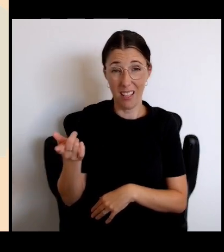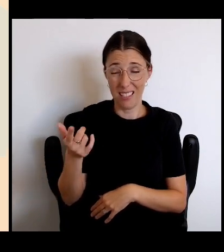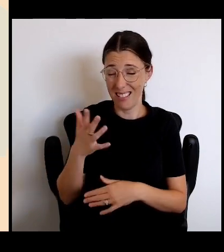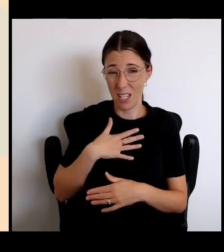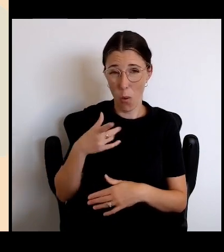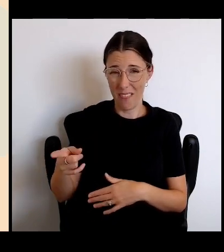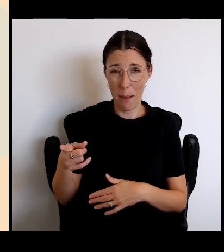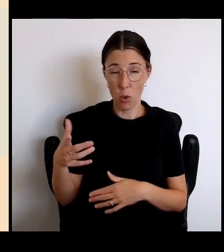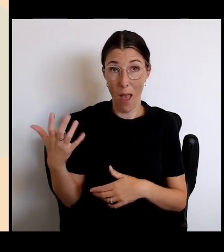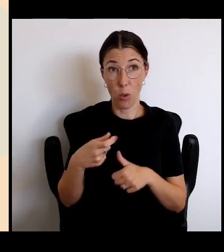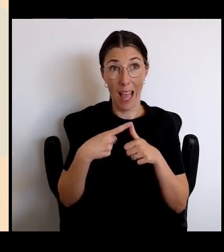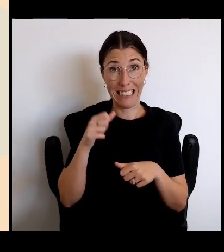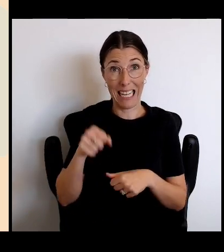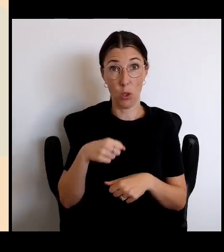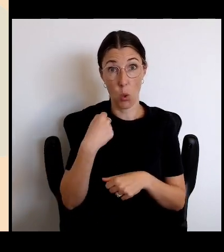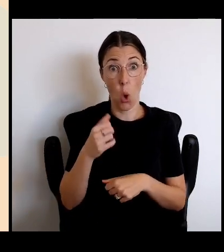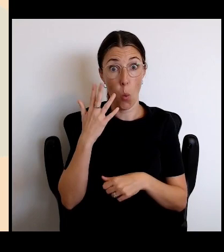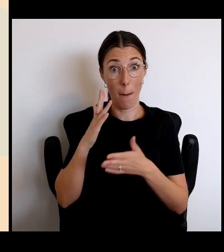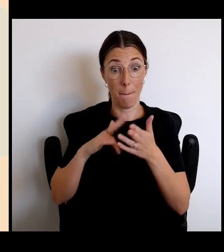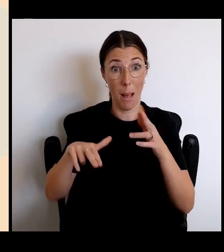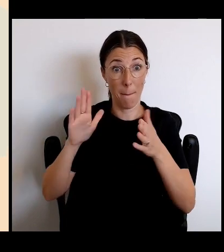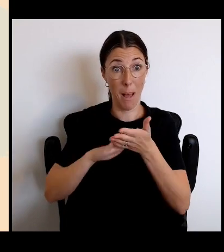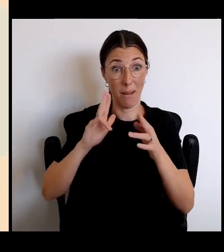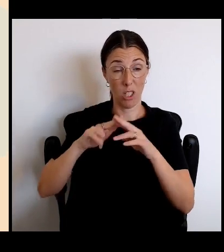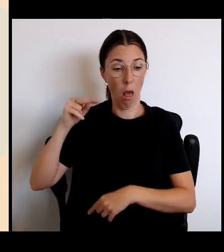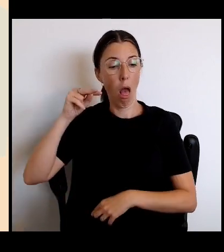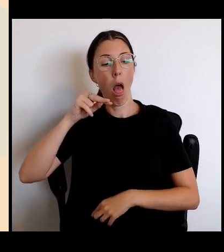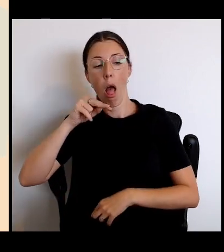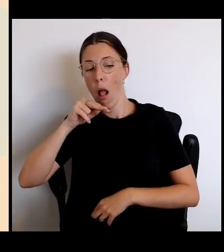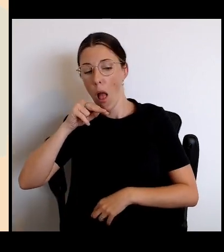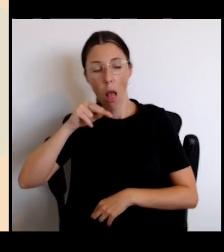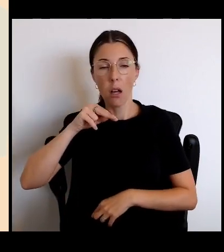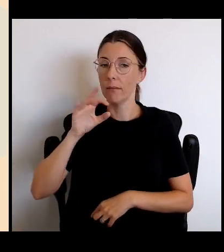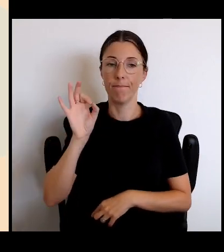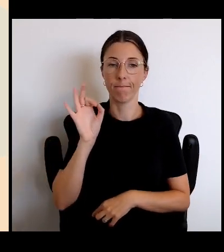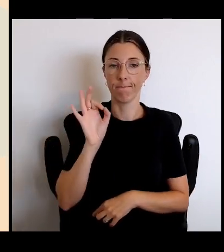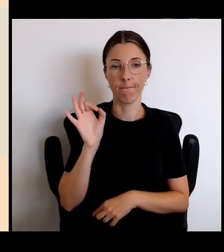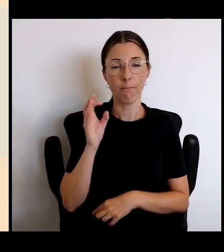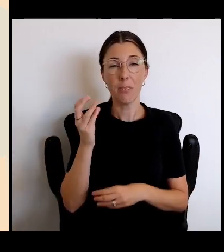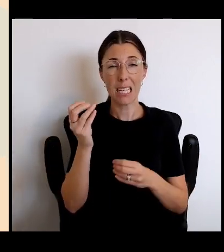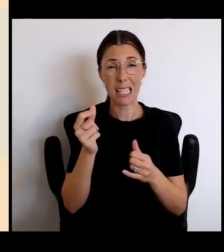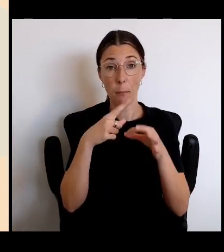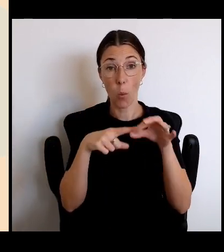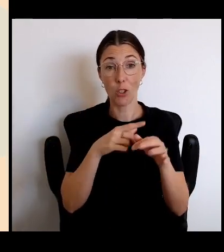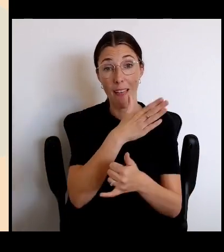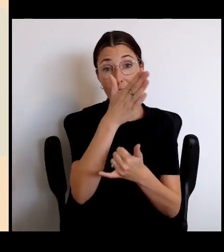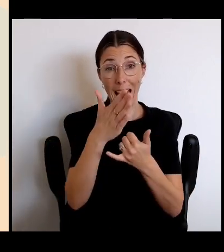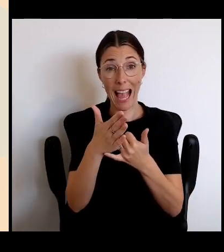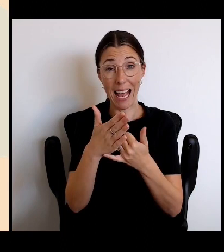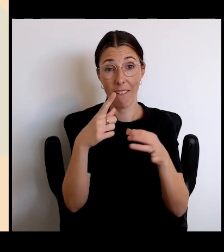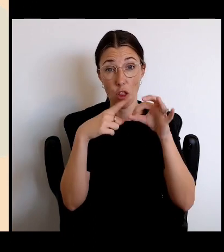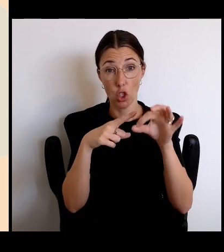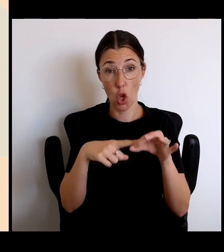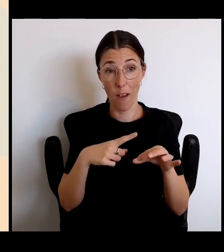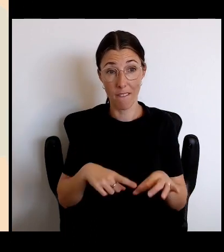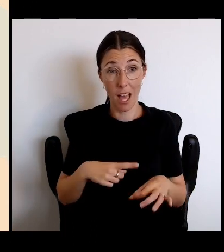So, and we also, importantly, we inserted 2 questions at the end of the survey, which asked teenagers, this is the first time I've ever done